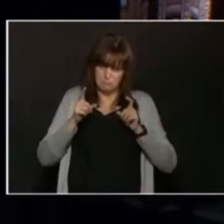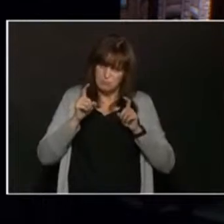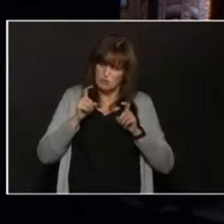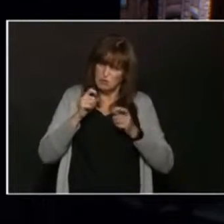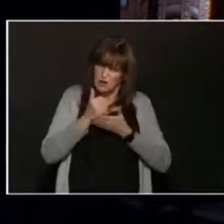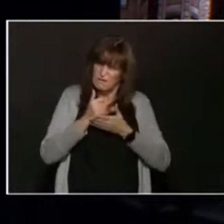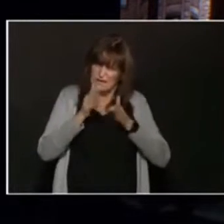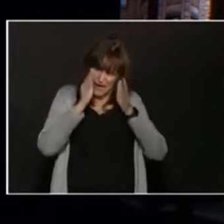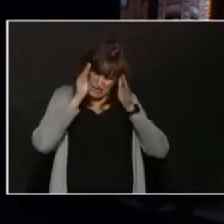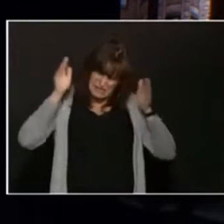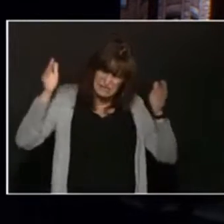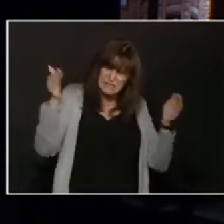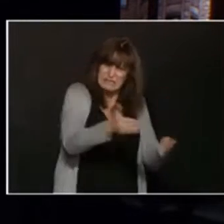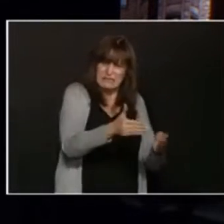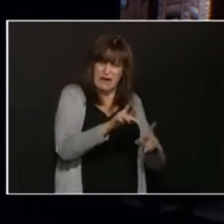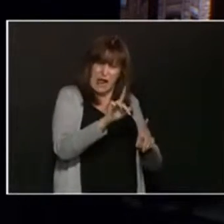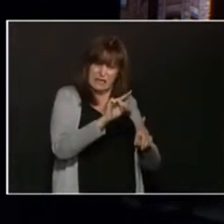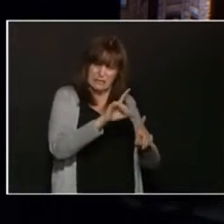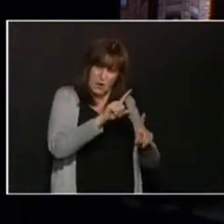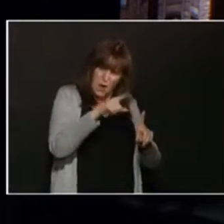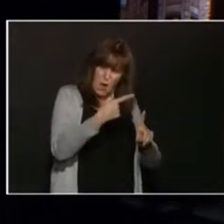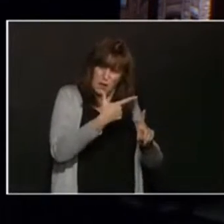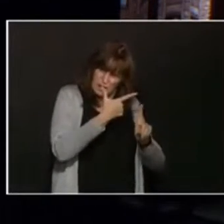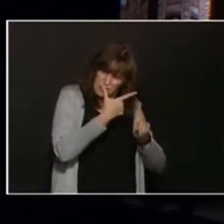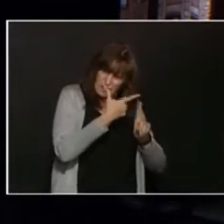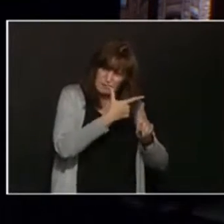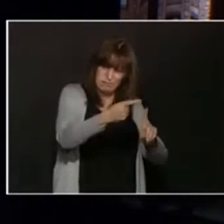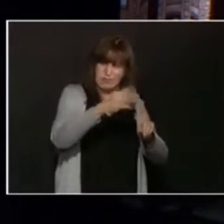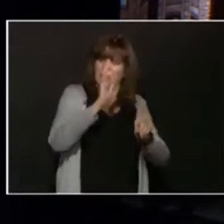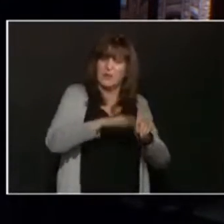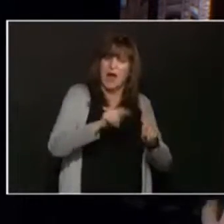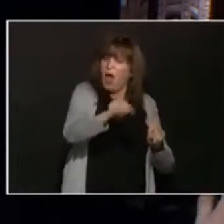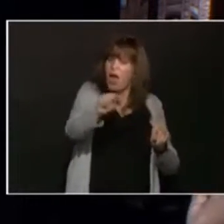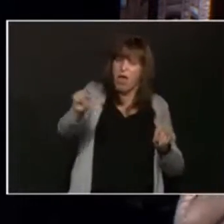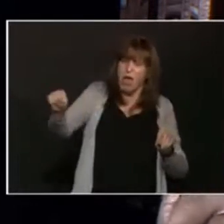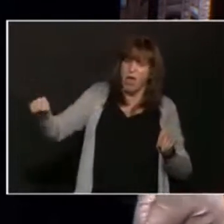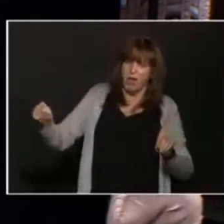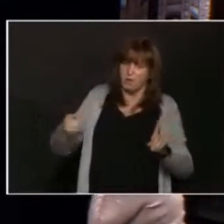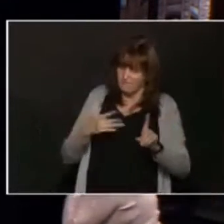and staff? Dr. Yaffe, can I turn over to